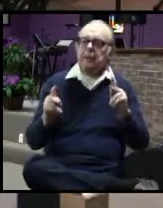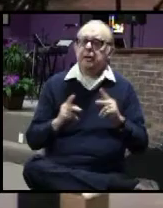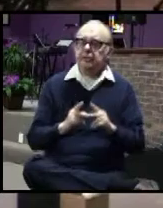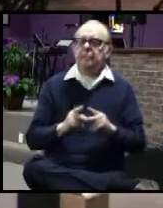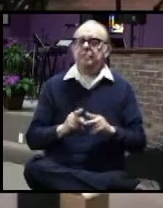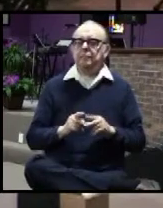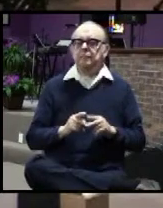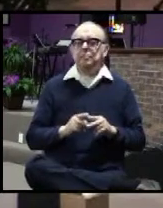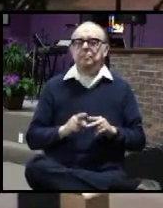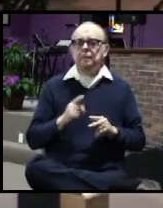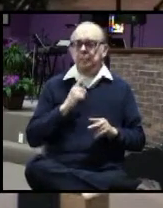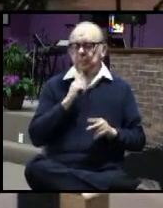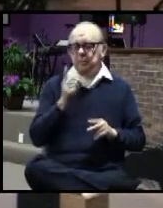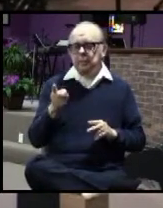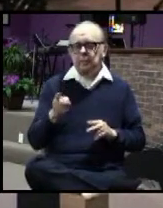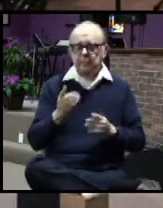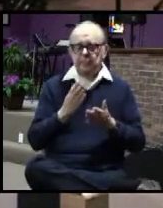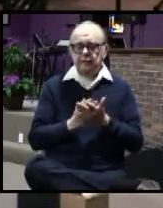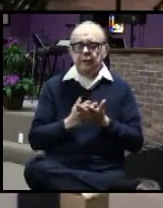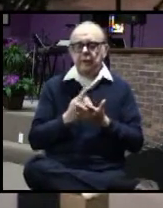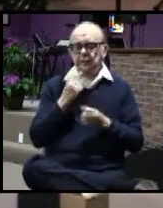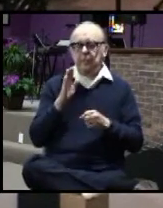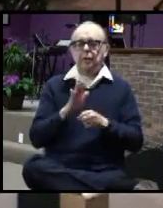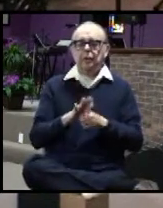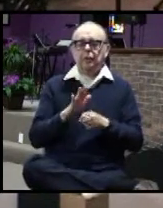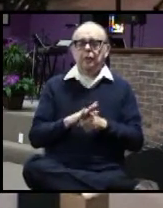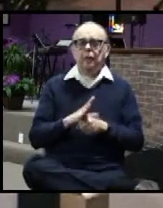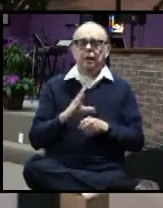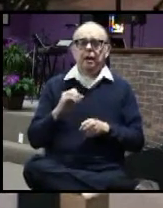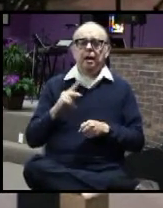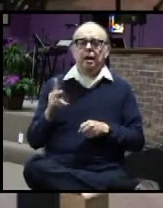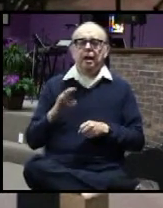You say you're going to stop for a Coke and you get a Pepsi.